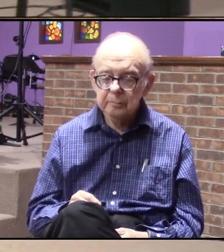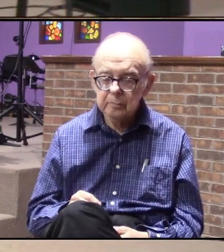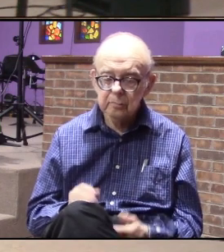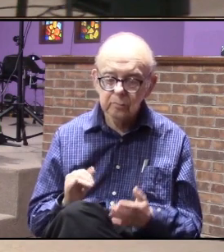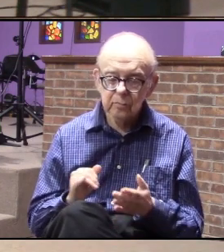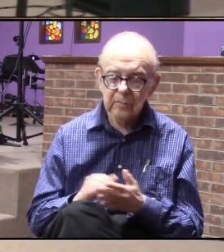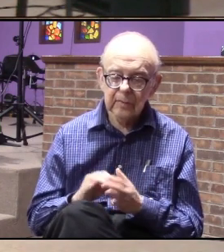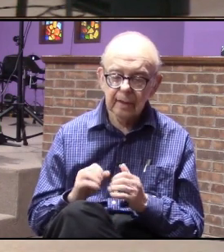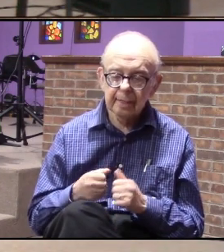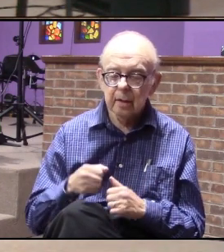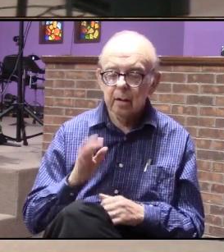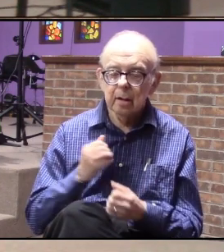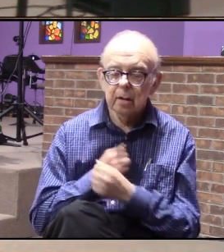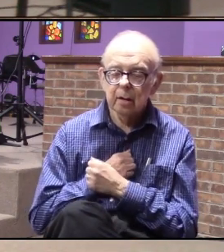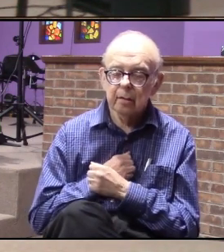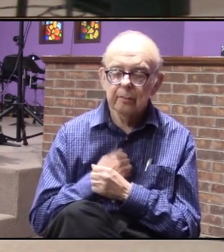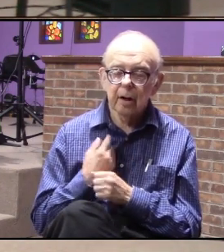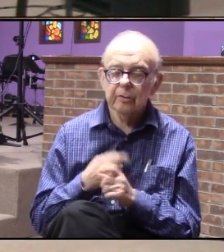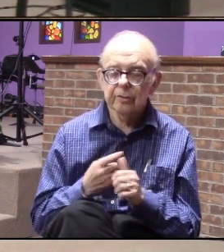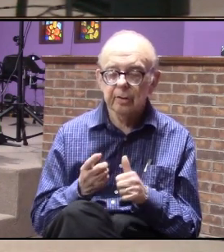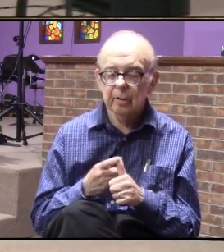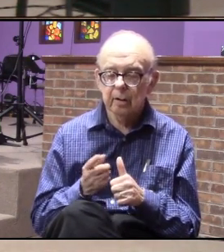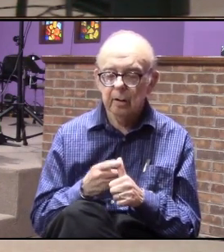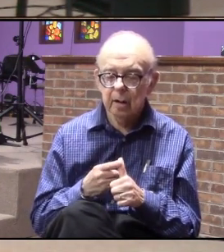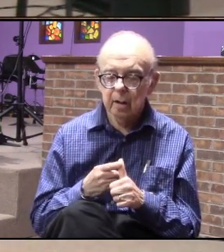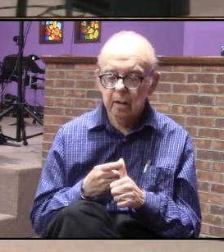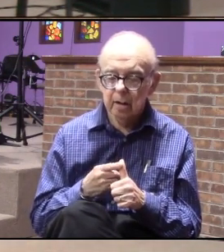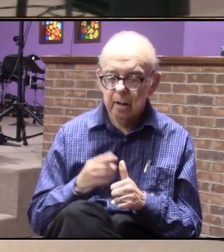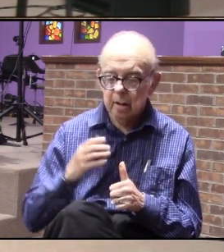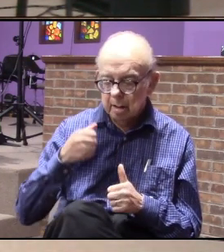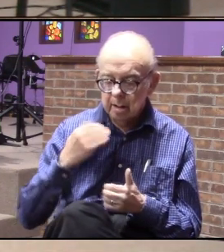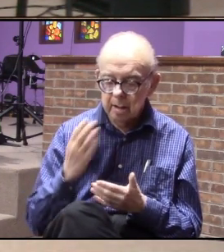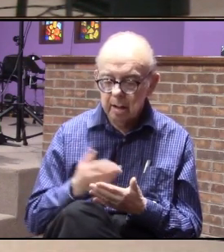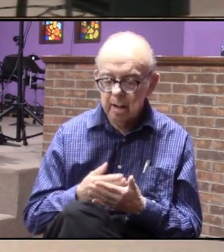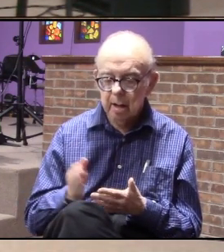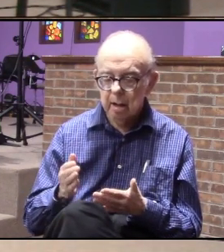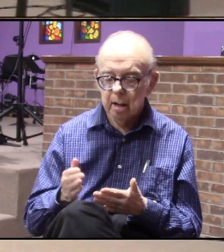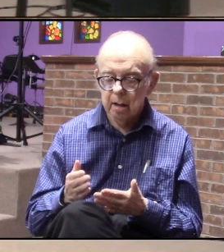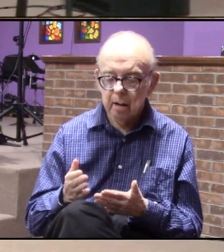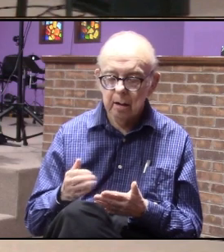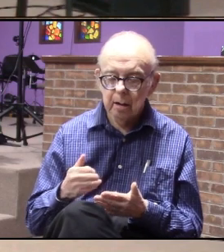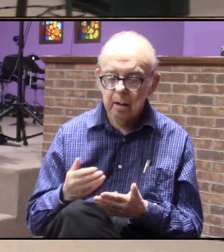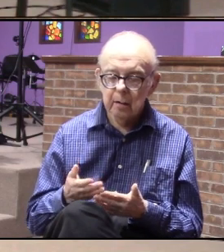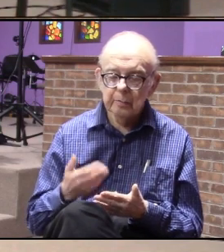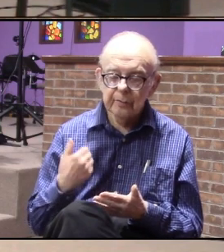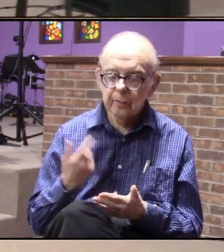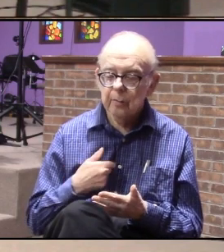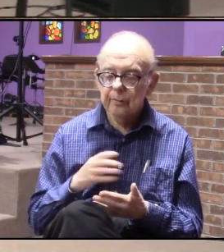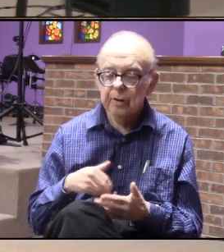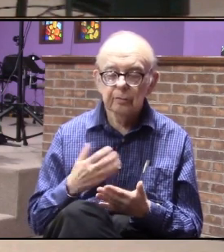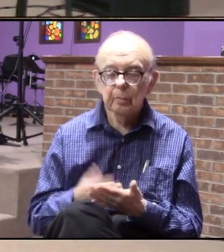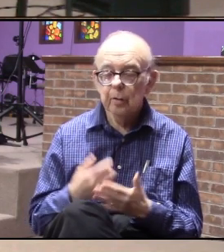That's how much God loved us first. He sent his Son even before we were born